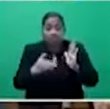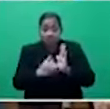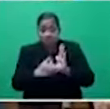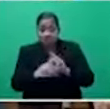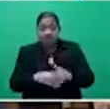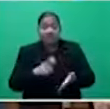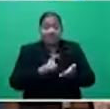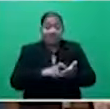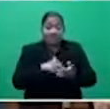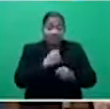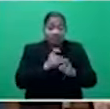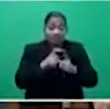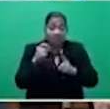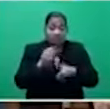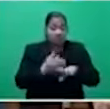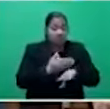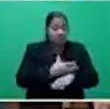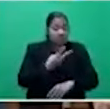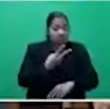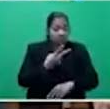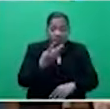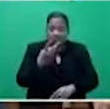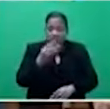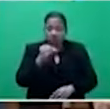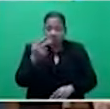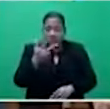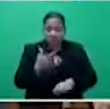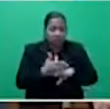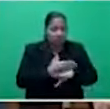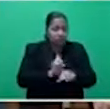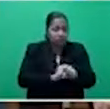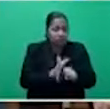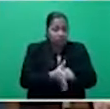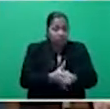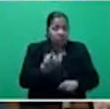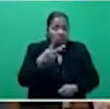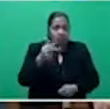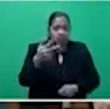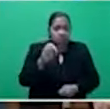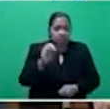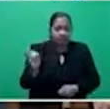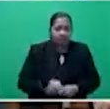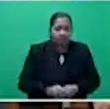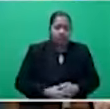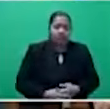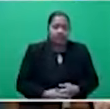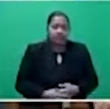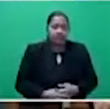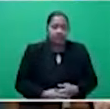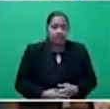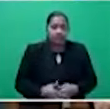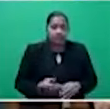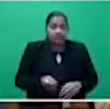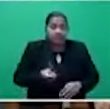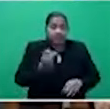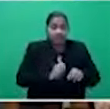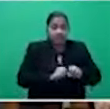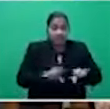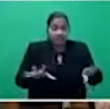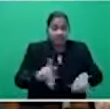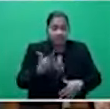to GDP ratio before 2018, in 2018, before the pandemic, was 28%. After the pandemic,